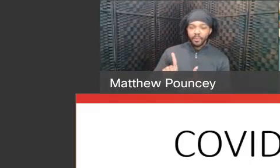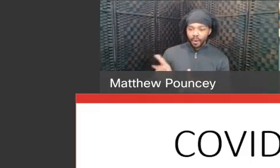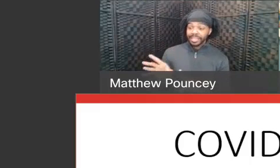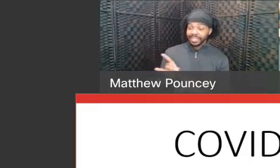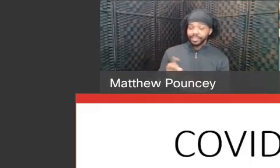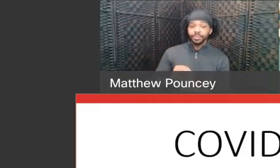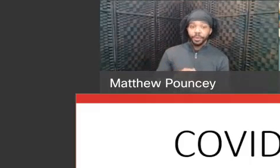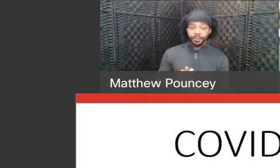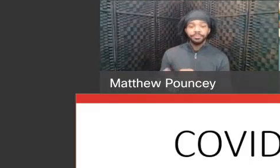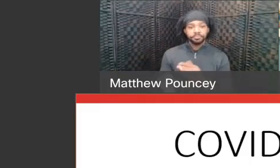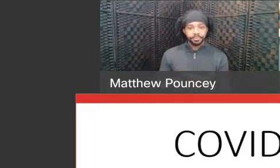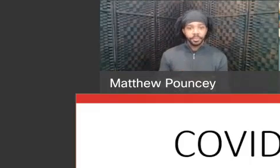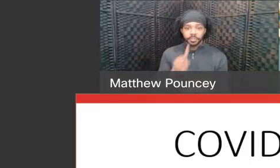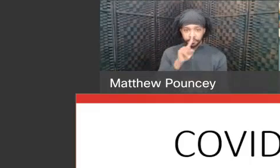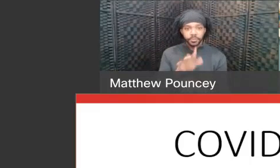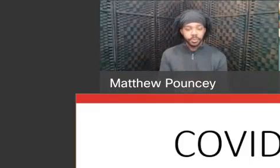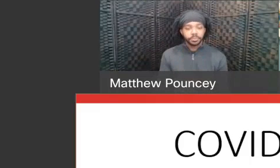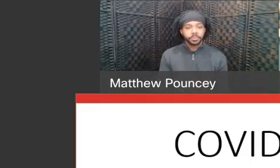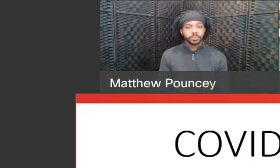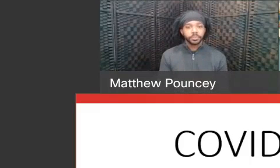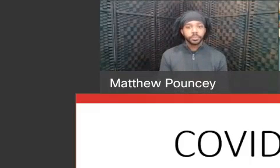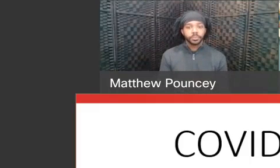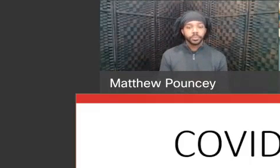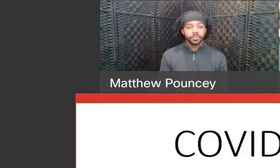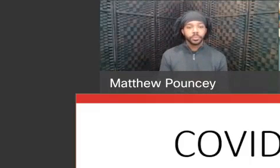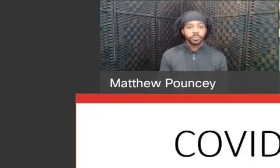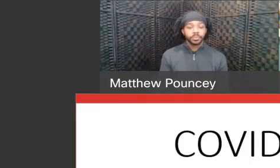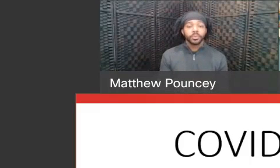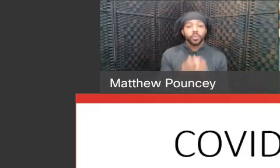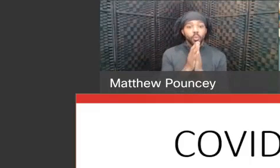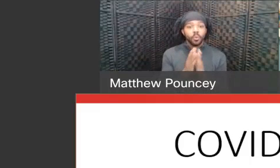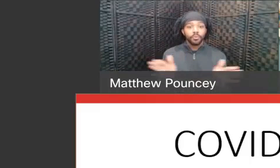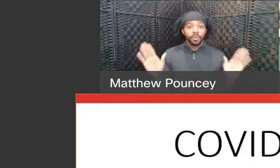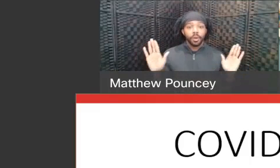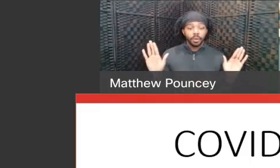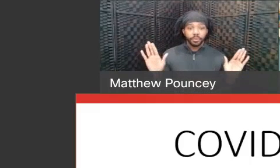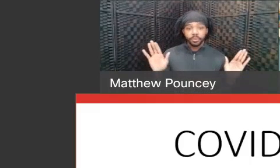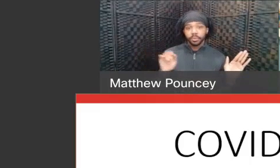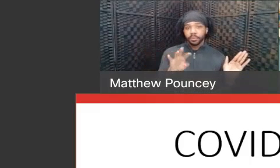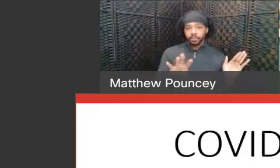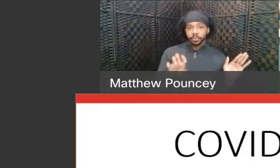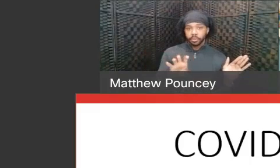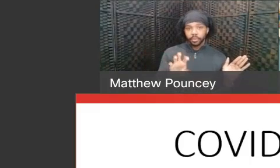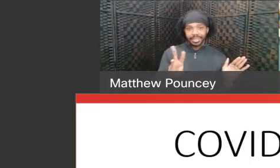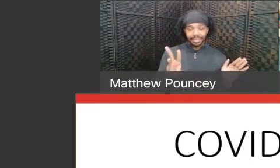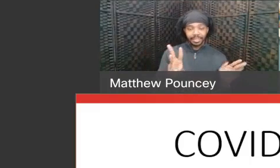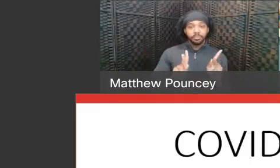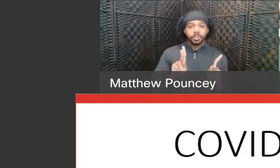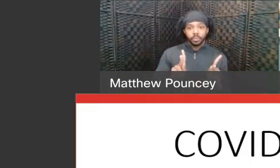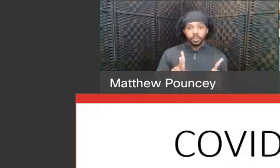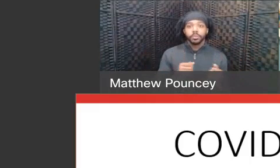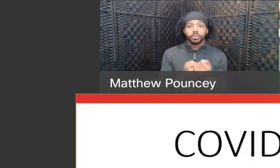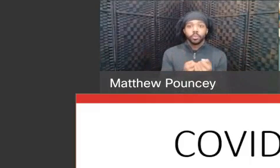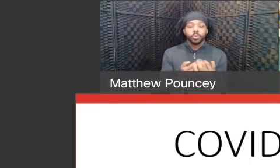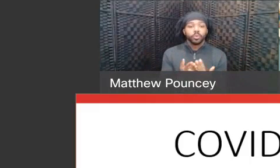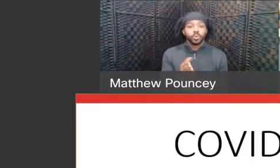from COVID, confirmed COVID death. Overall, the 446 people supported by